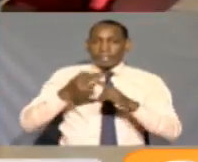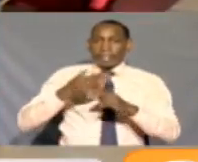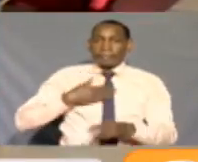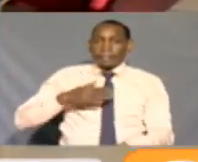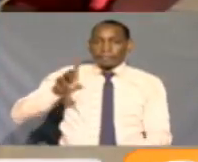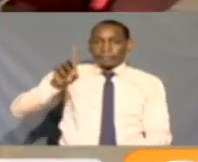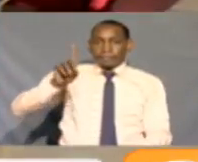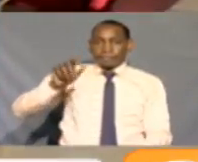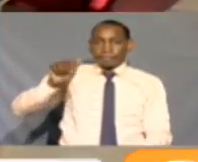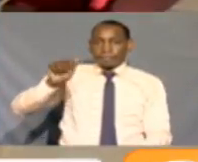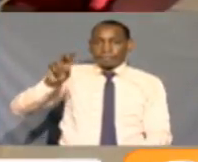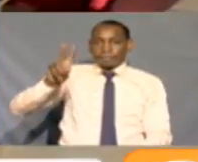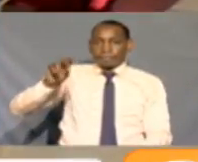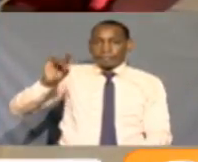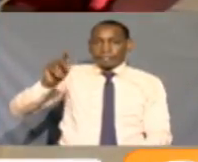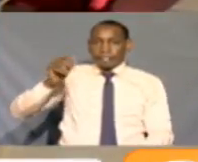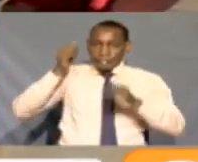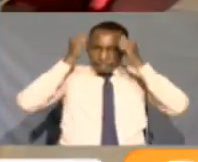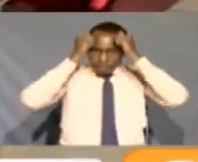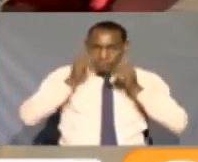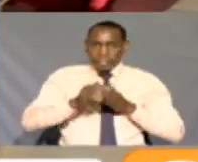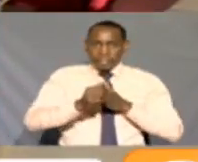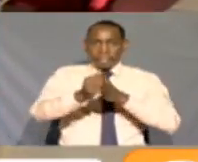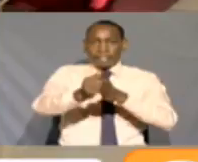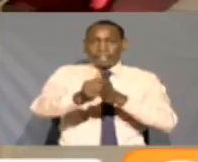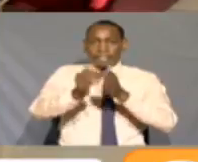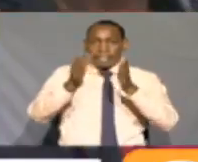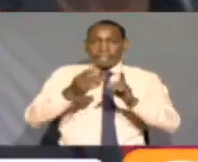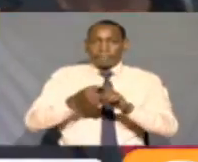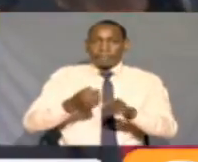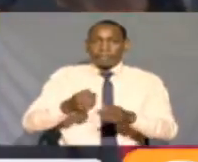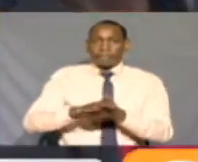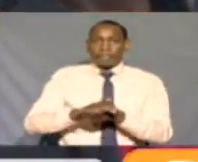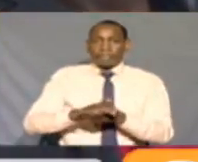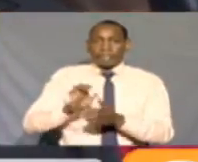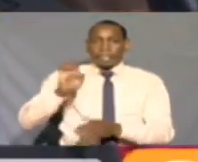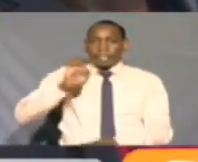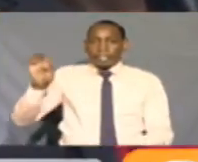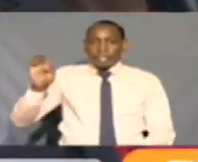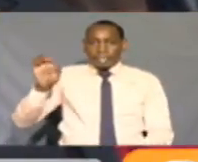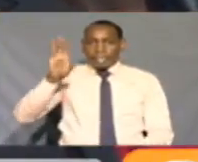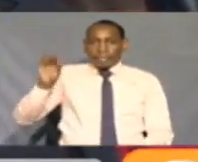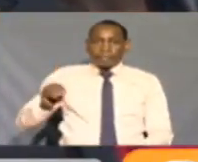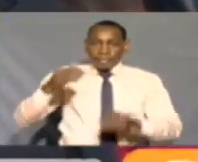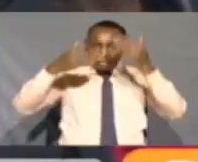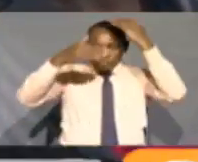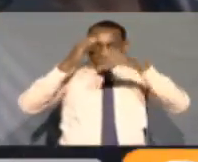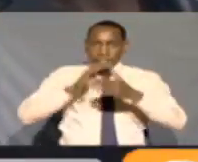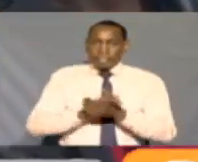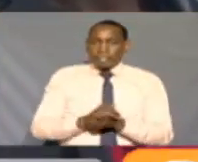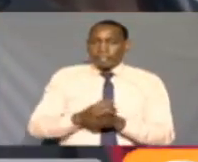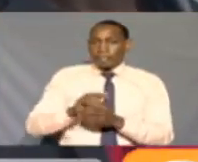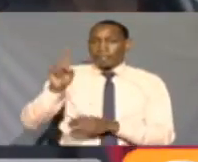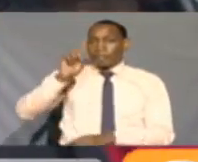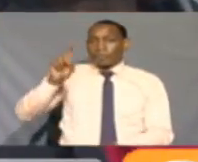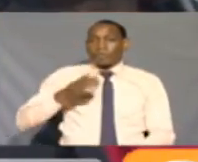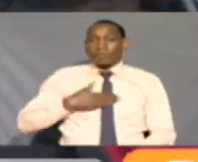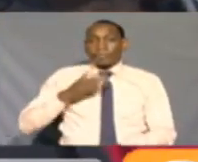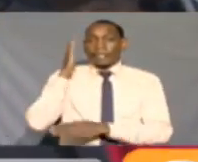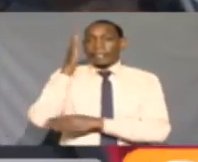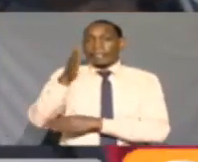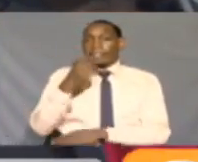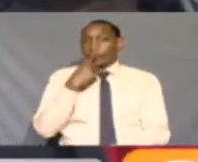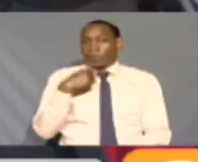I'm David Wiper, a student leader from the Catholic University of Eastern Africa. My question is directed to